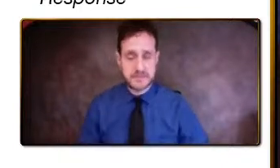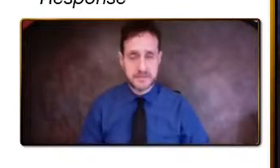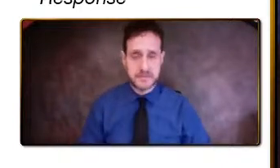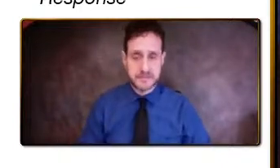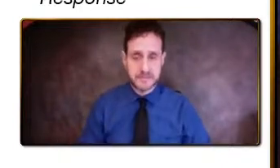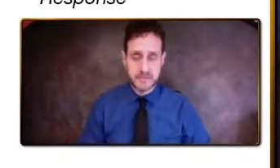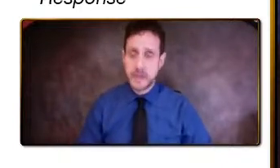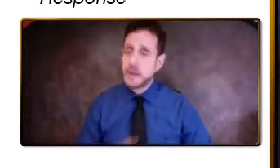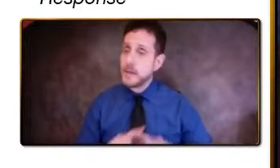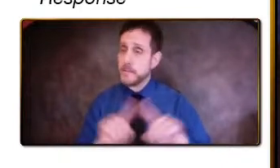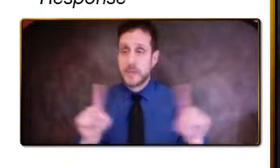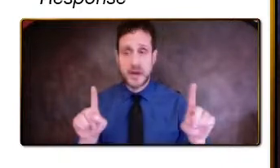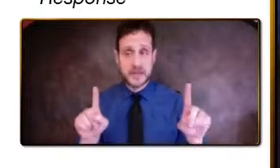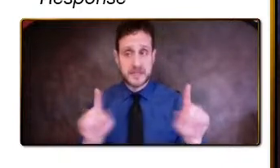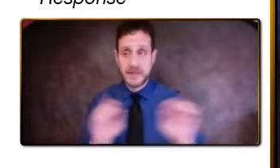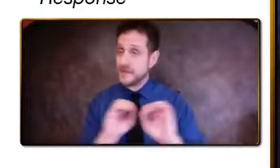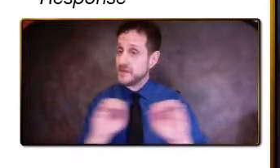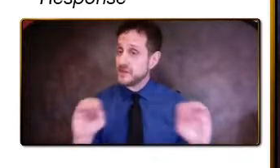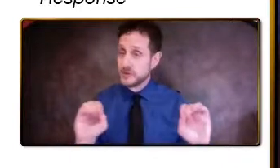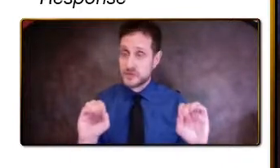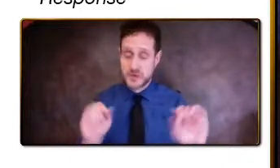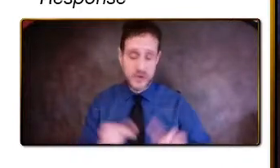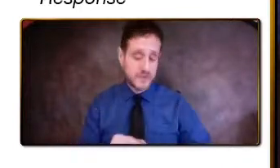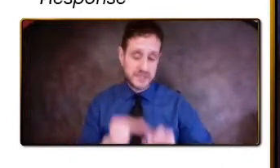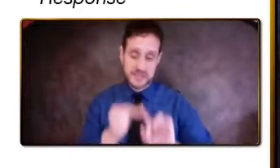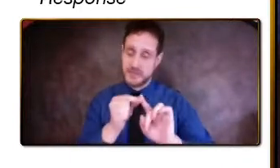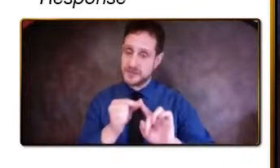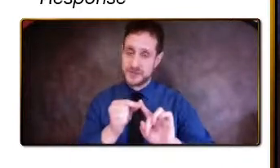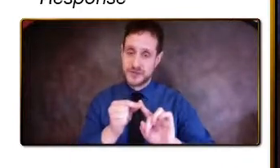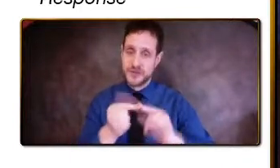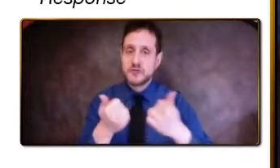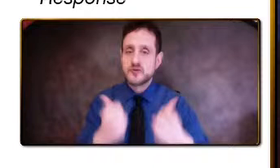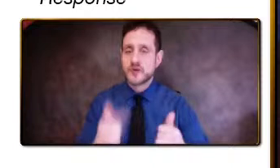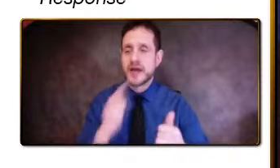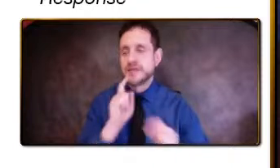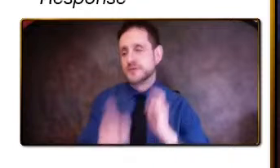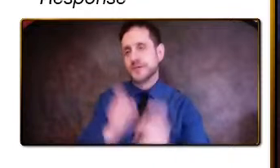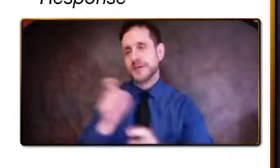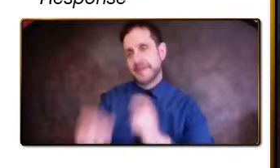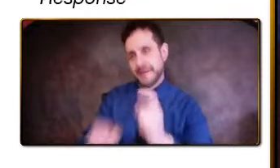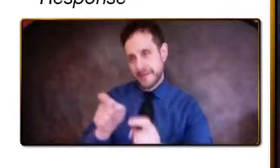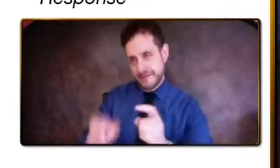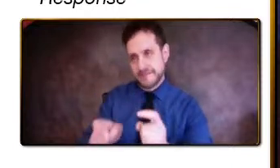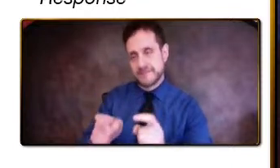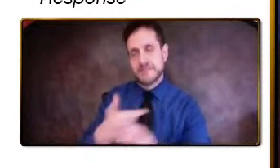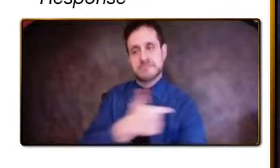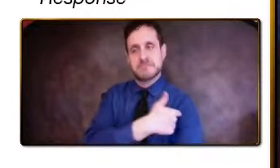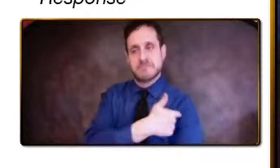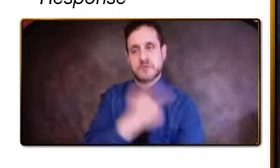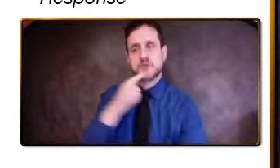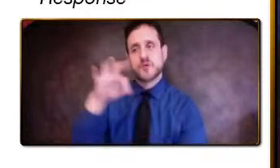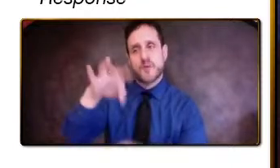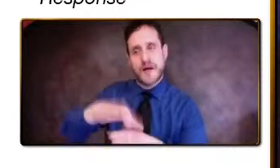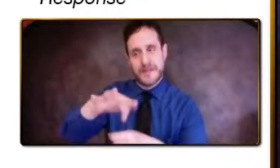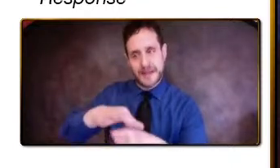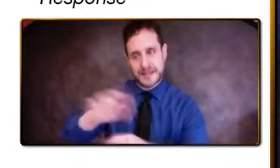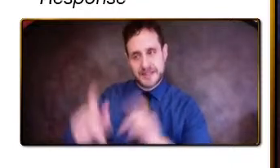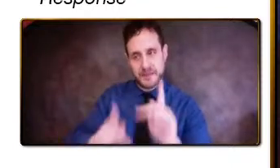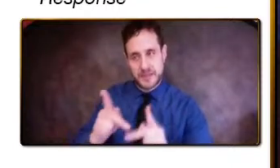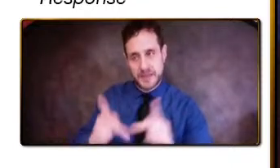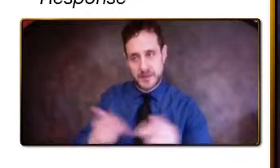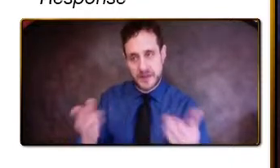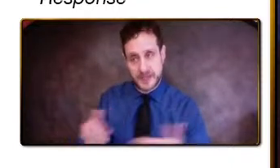But there's no effort to, give special dispensation to elected officials in the state of